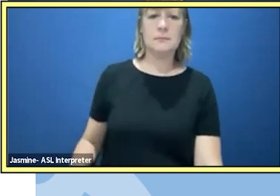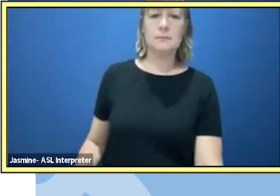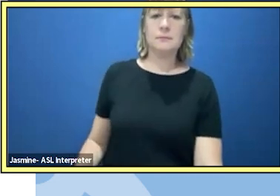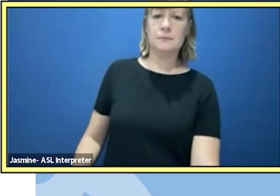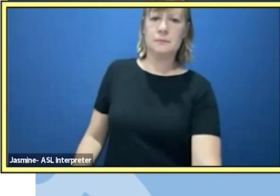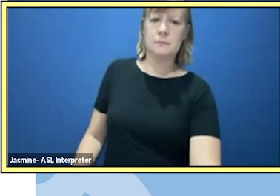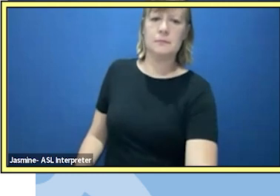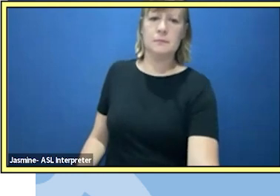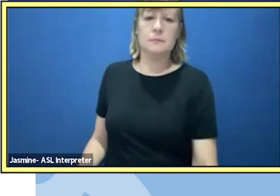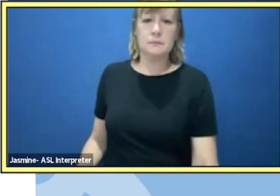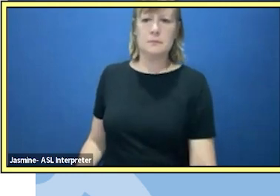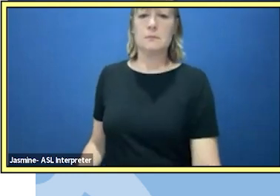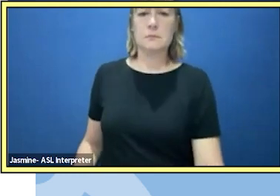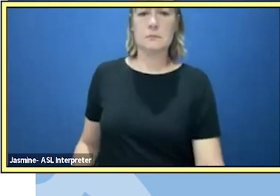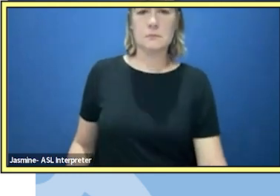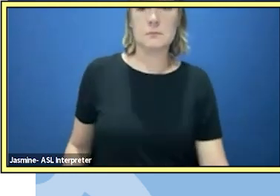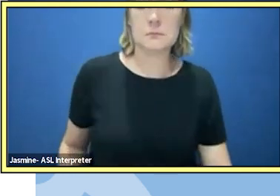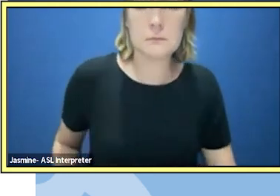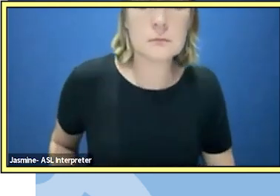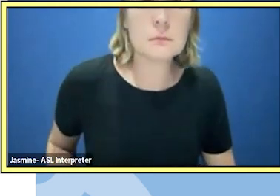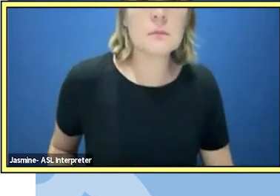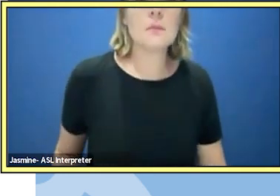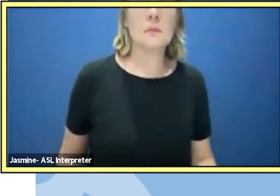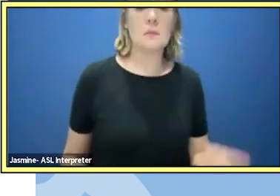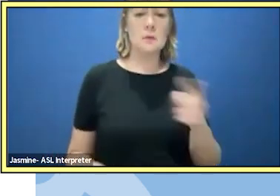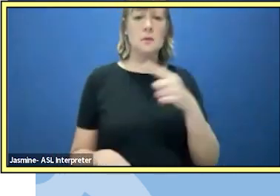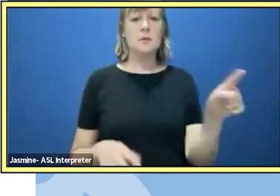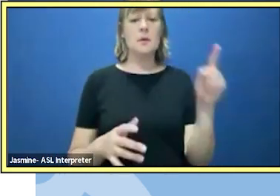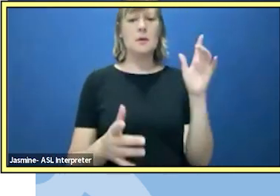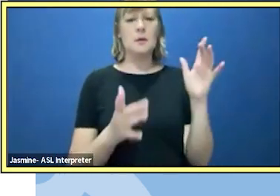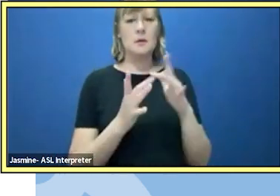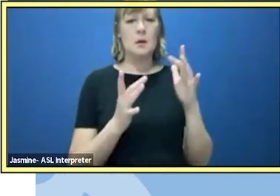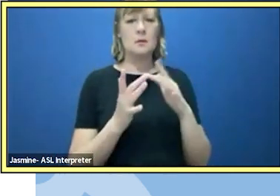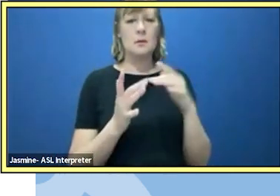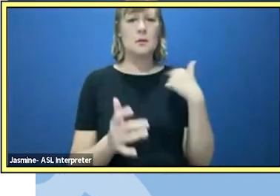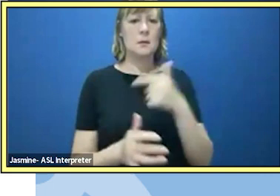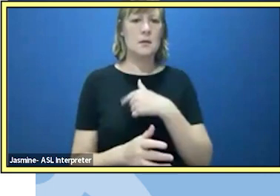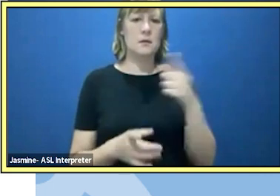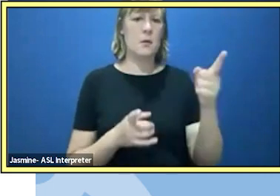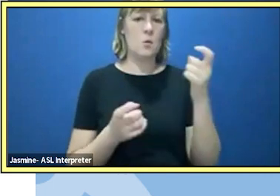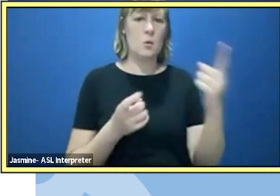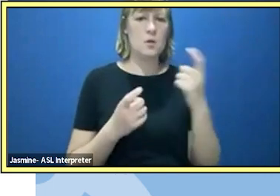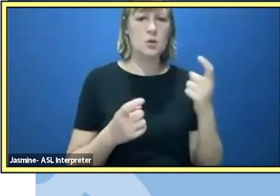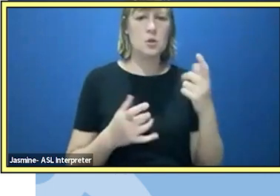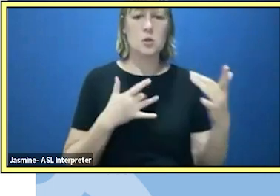Sure. Contact us if you have any questions or concerns. Email